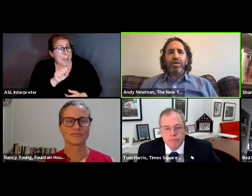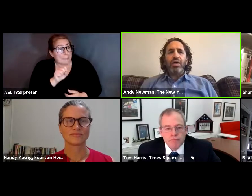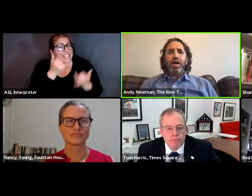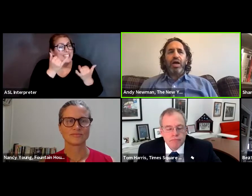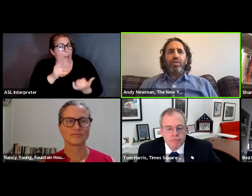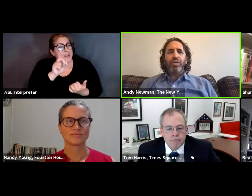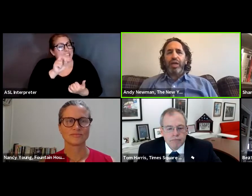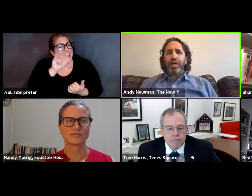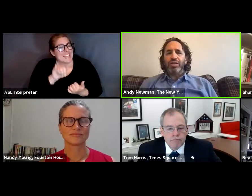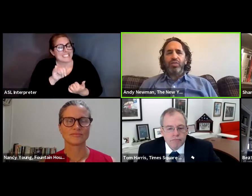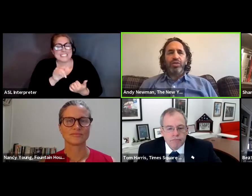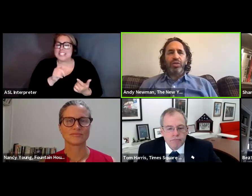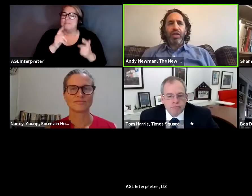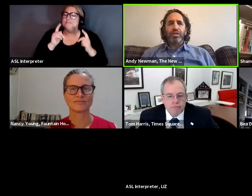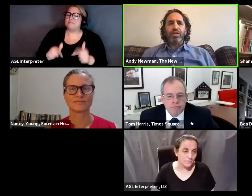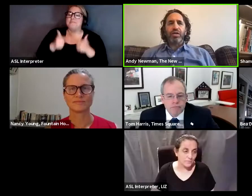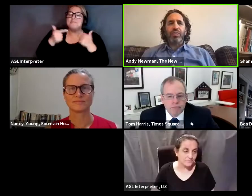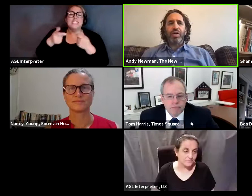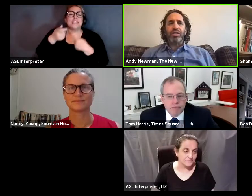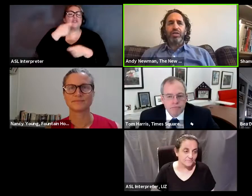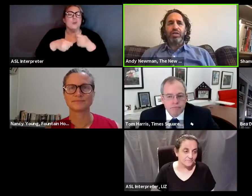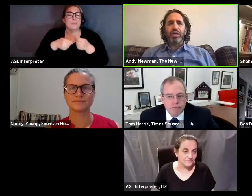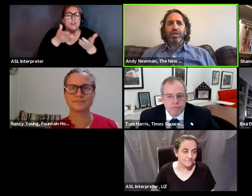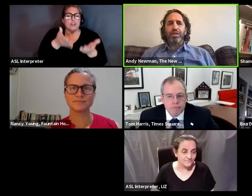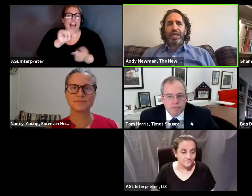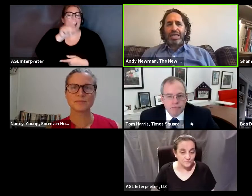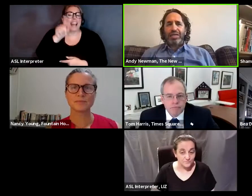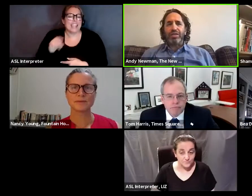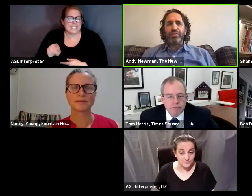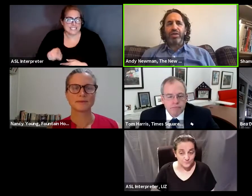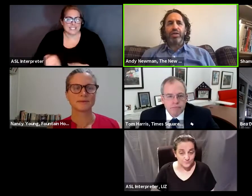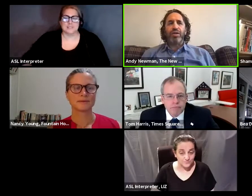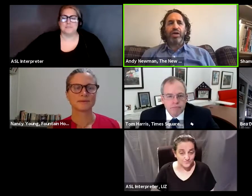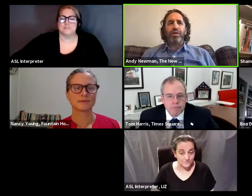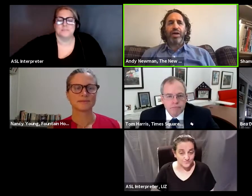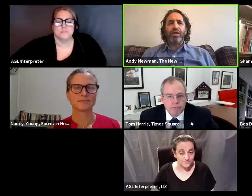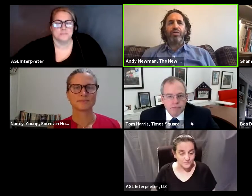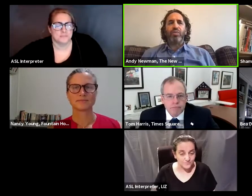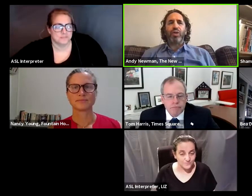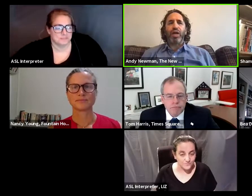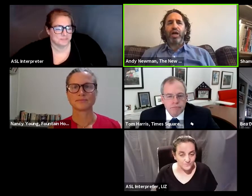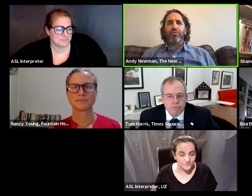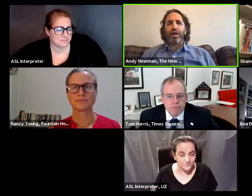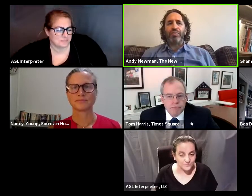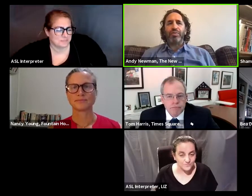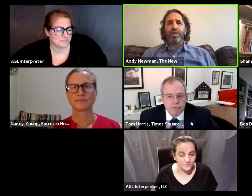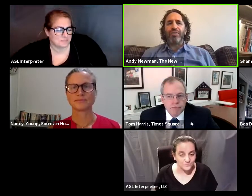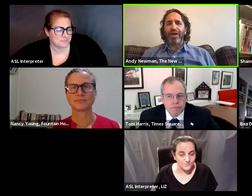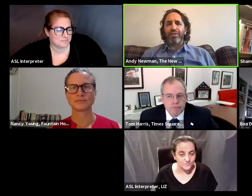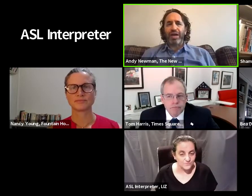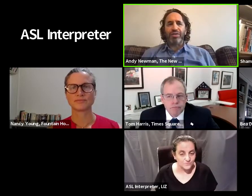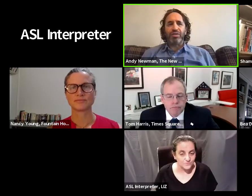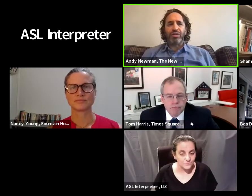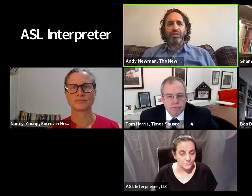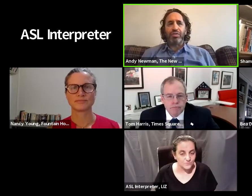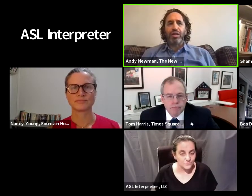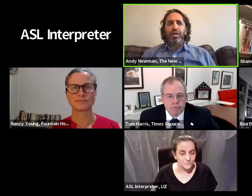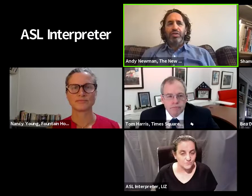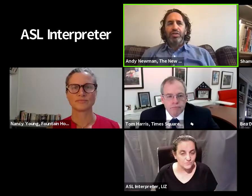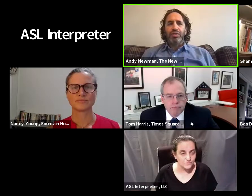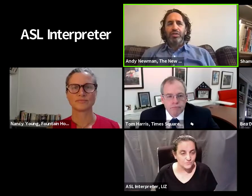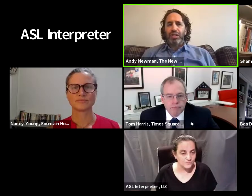now. Nancy, would you like to start by just explaining a little bit about what on-ramps and Fountain House